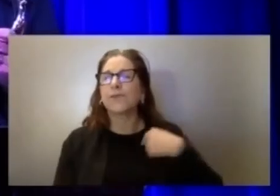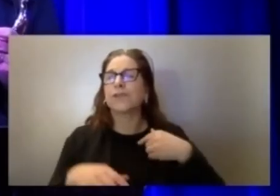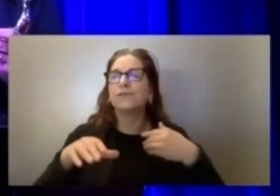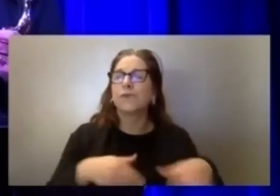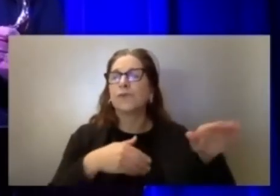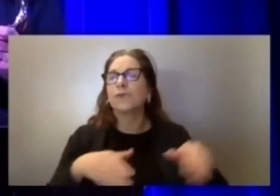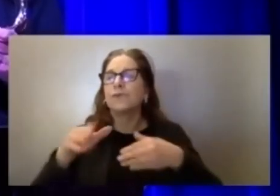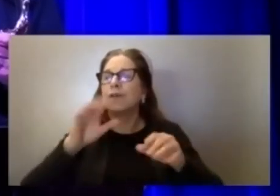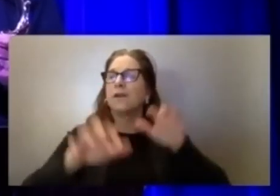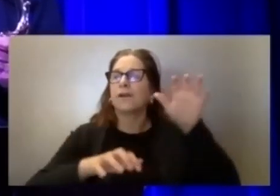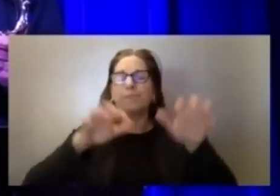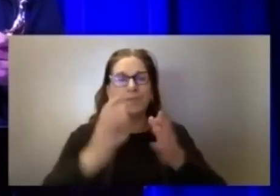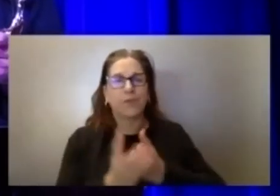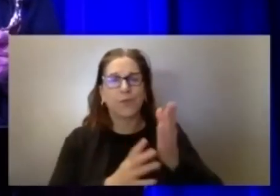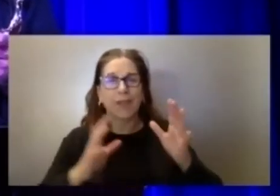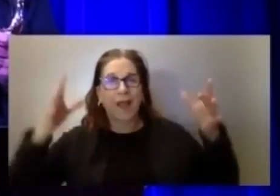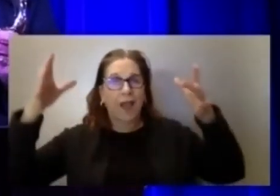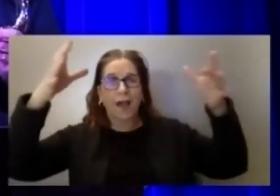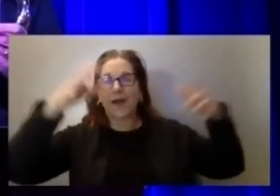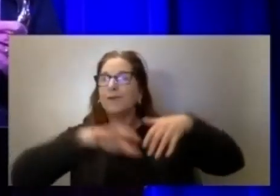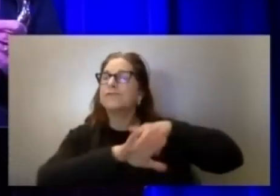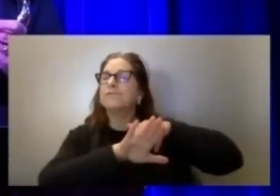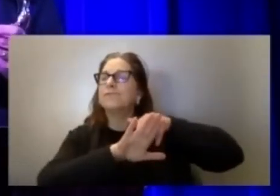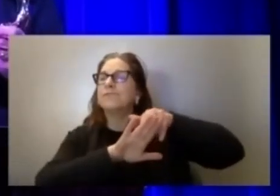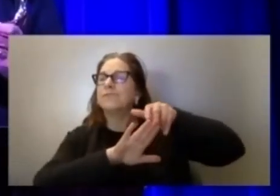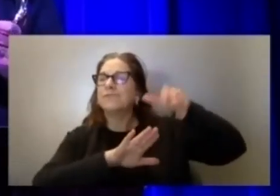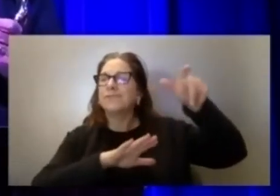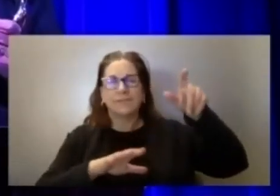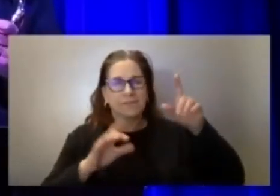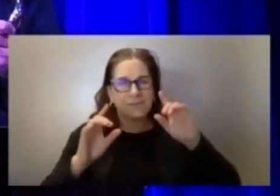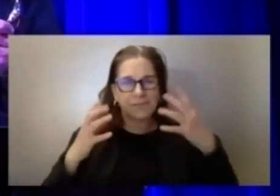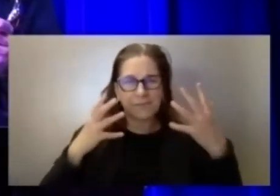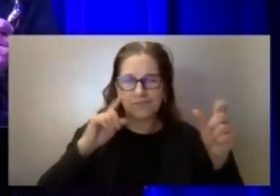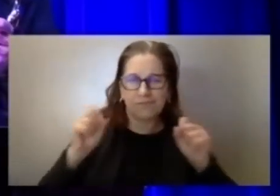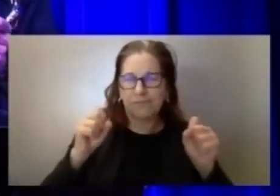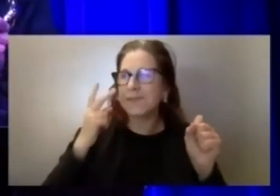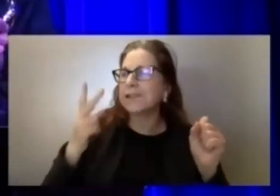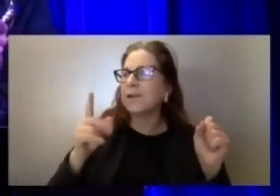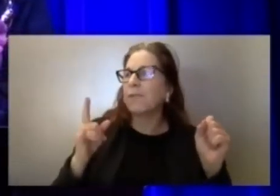striking Bolivian Native woman stood up and addressed the women's circle.